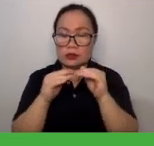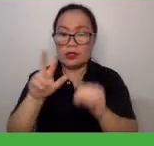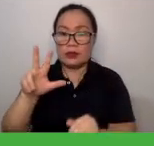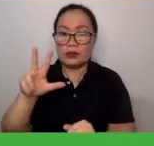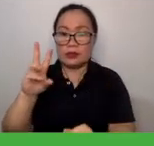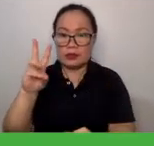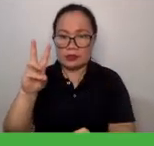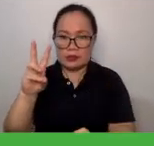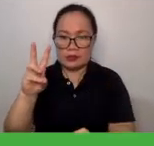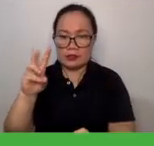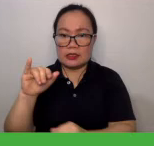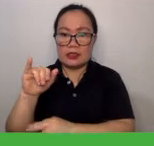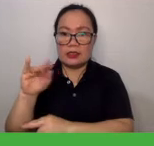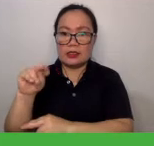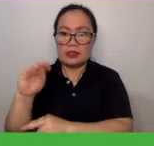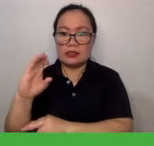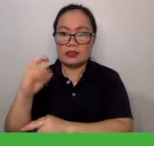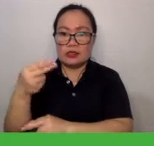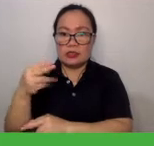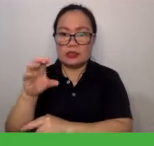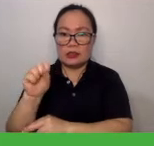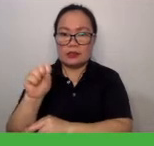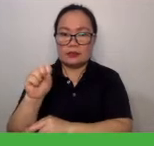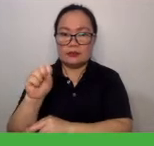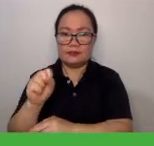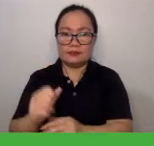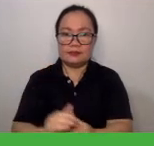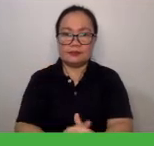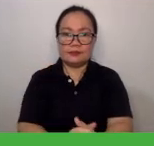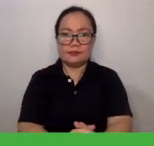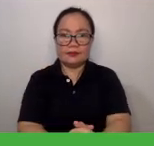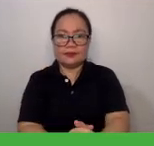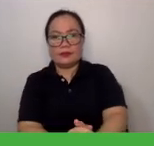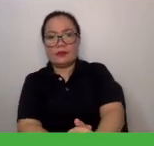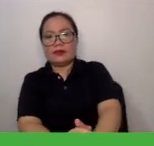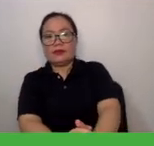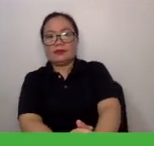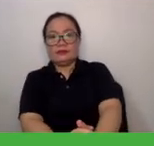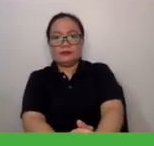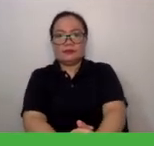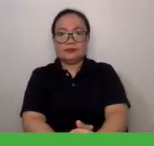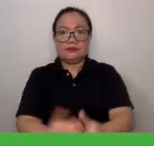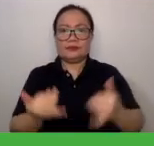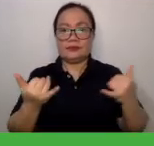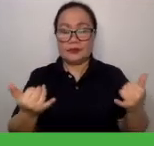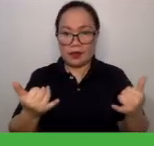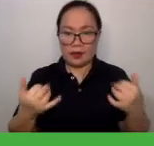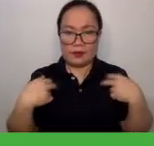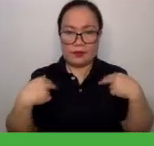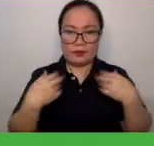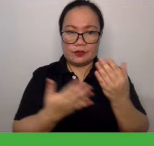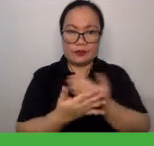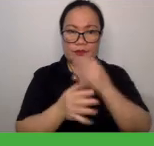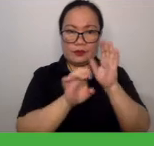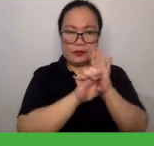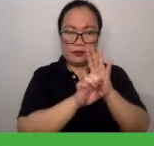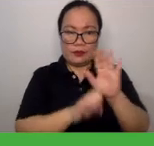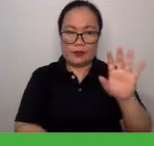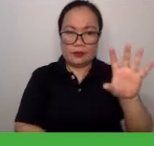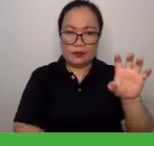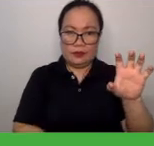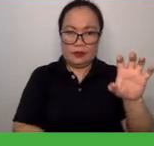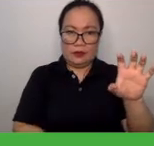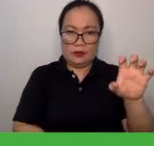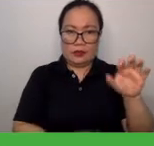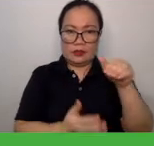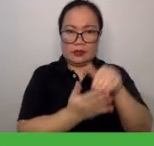inches. Okay? Kung ano po yung naiwan na unit. Next, let's have another. So, I have here 15,840